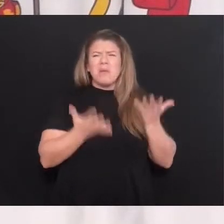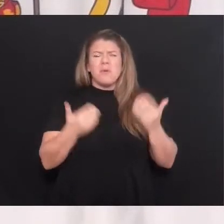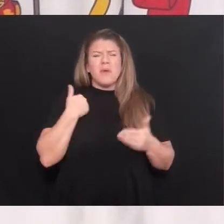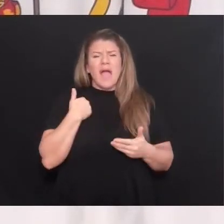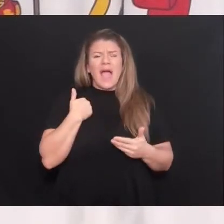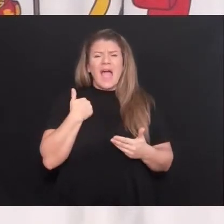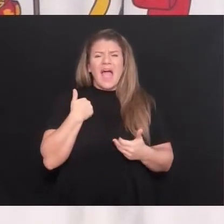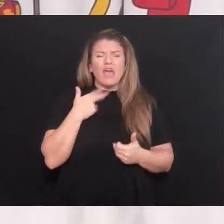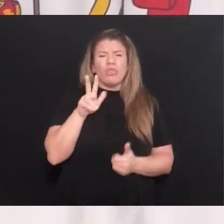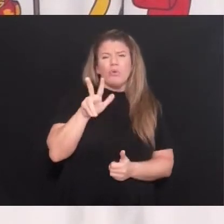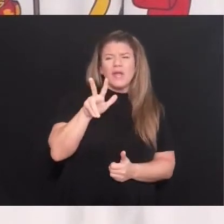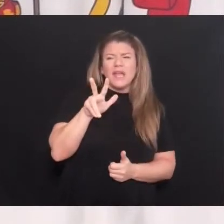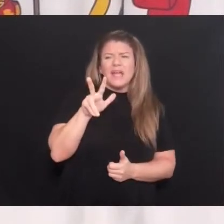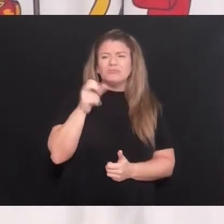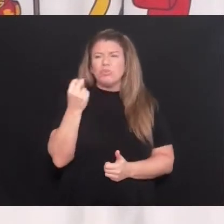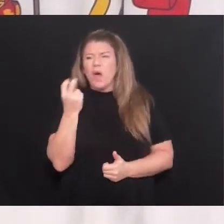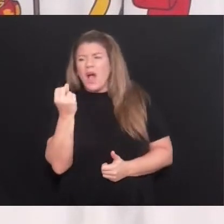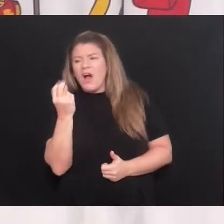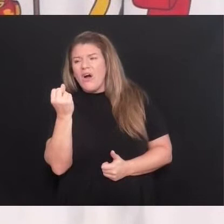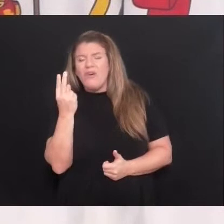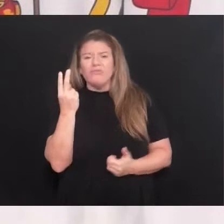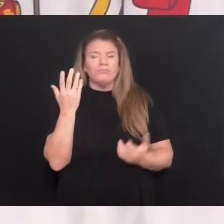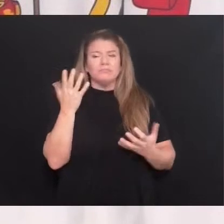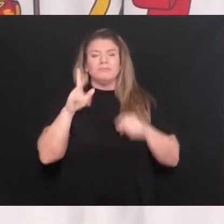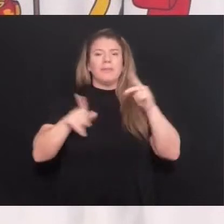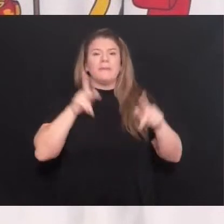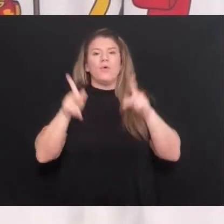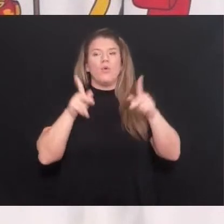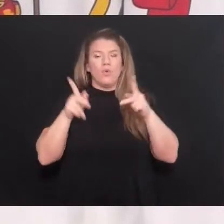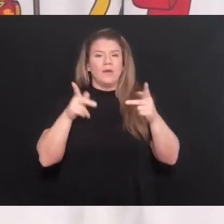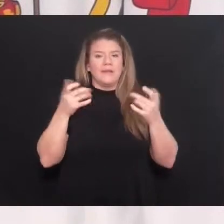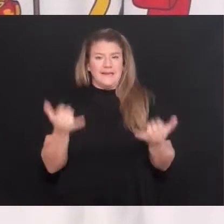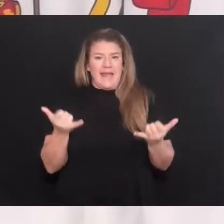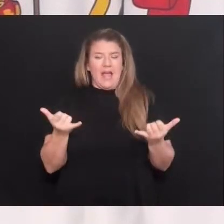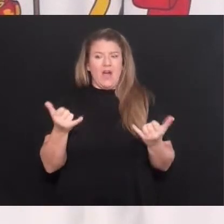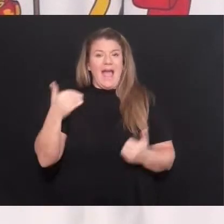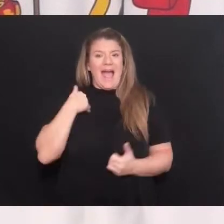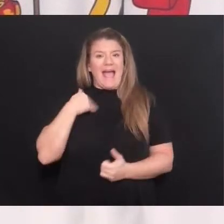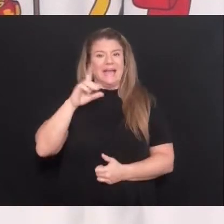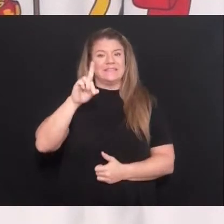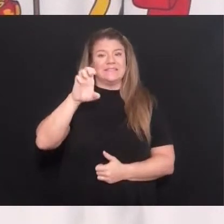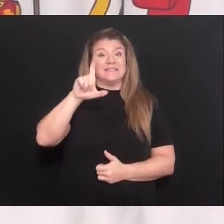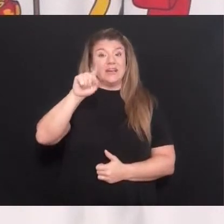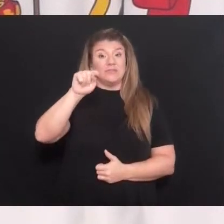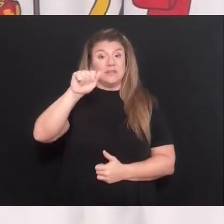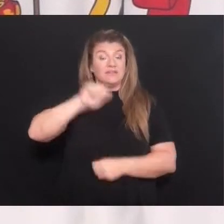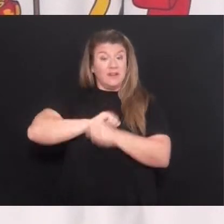but 3 or 12 or whatever folks in West Virginia that had the Delta variant.